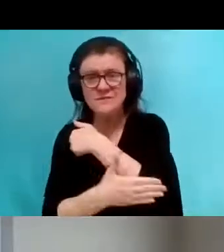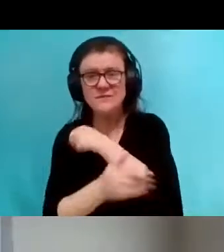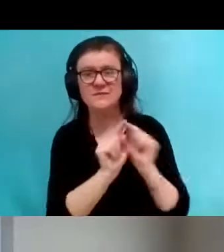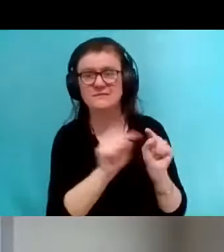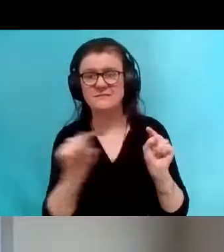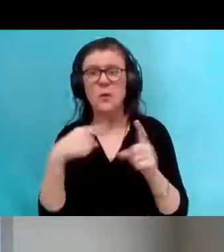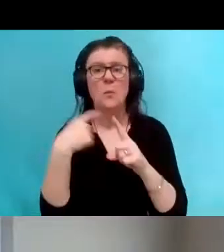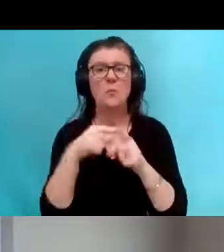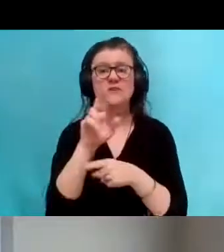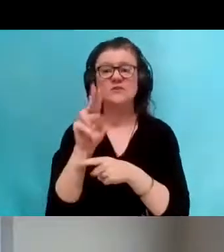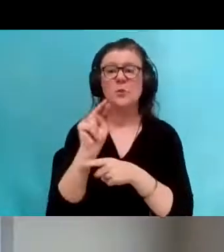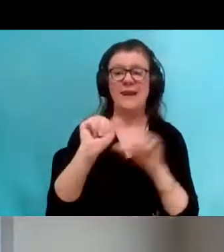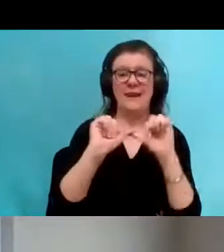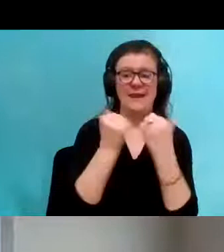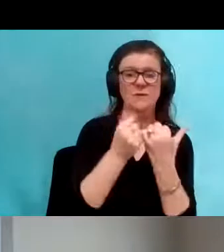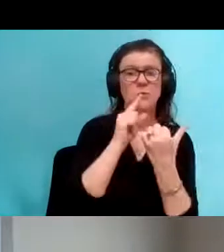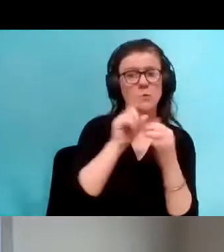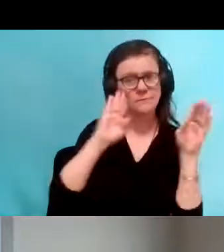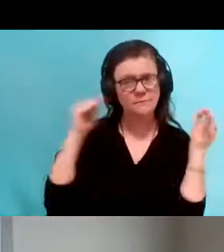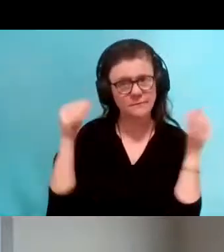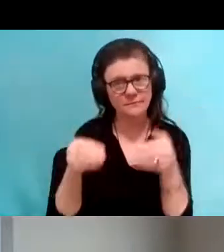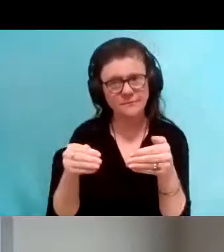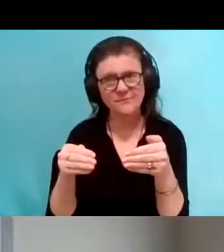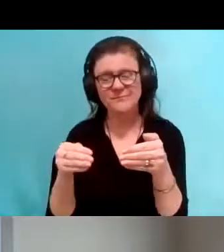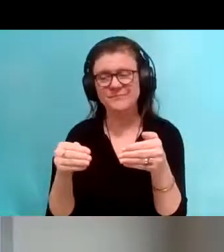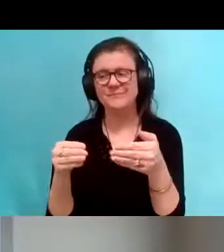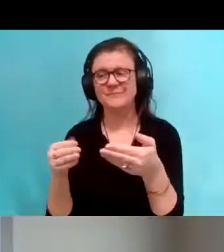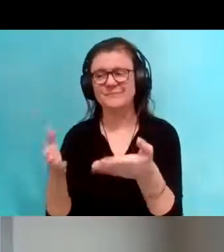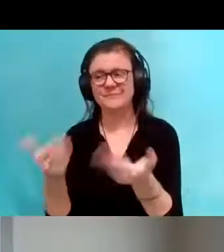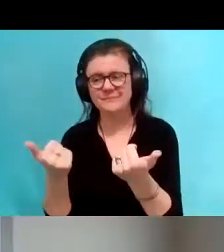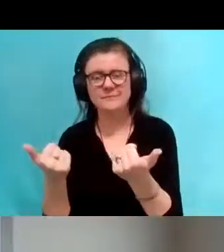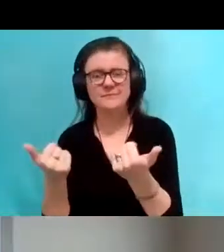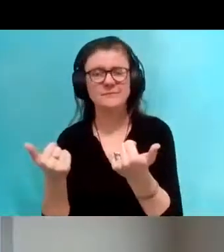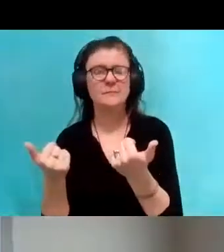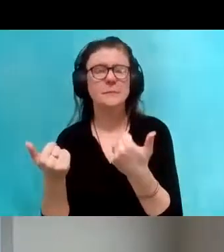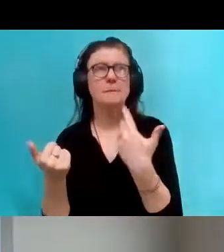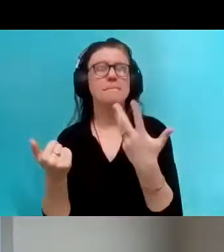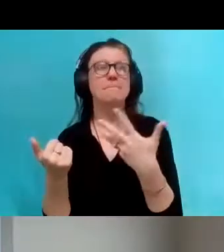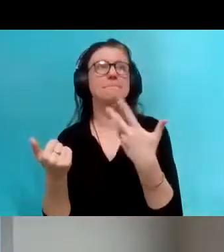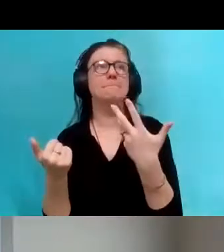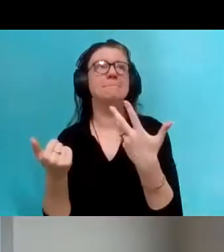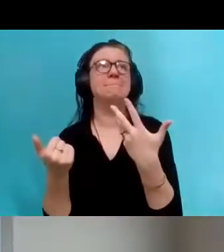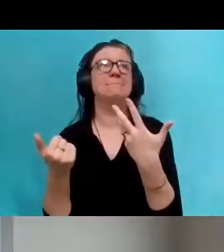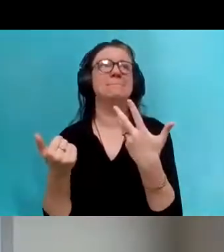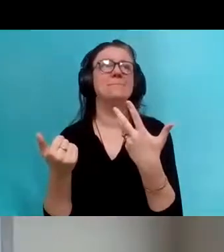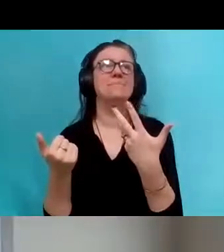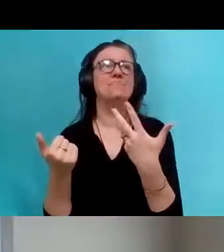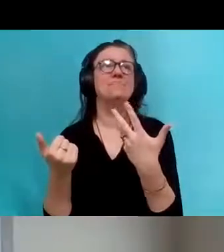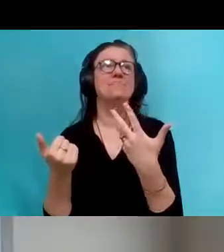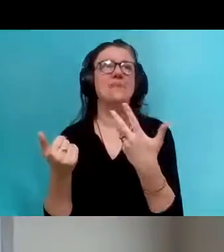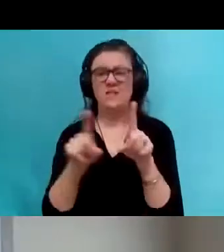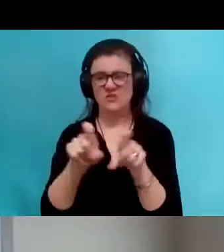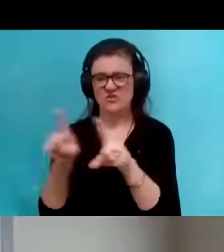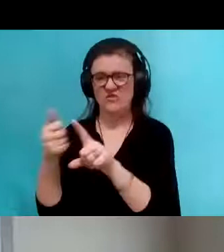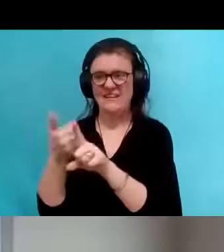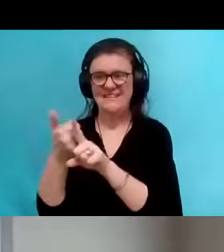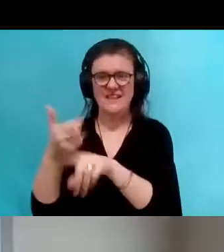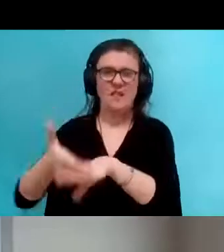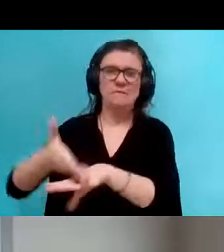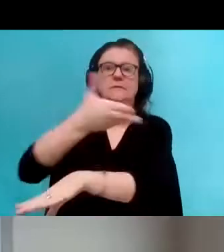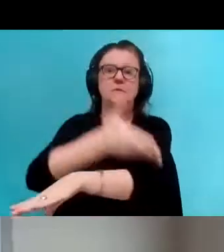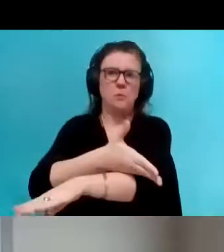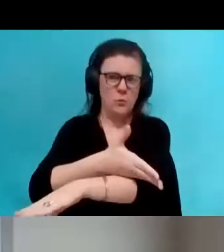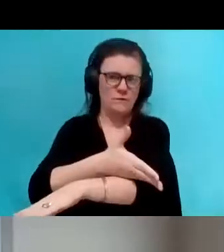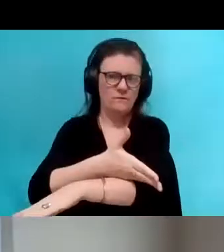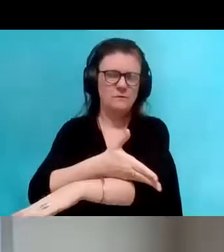agencies. And the aim of the group is really, I think, improving household surveys for SDG monitoring, including